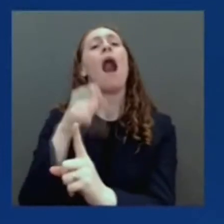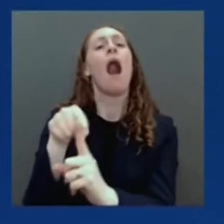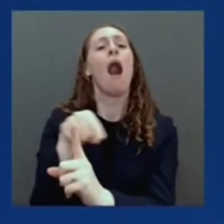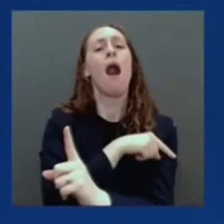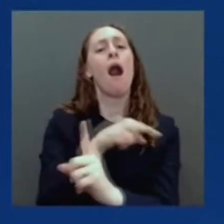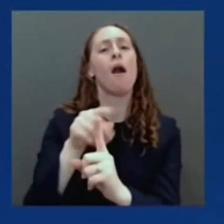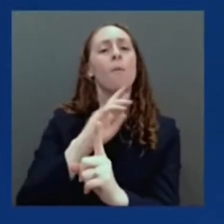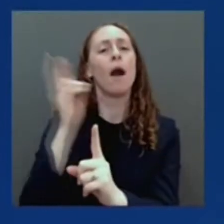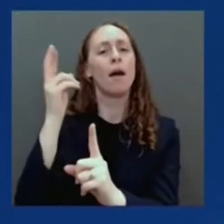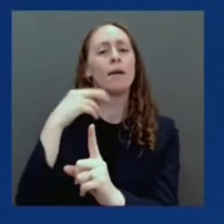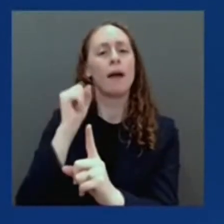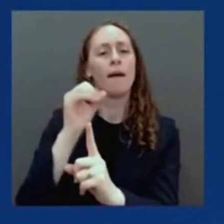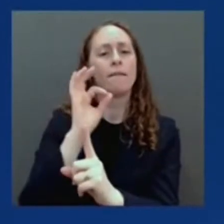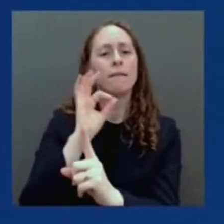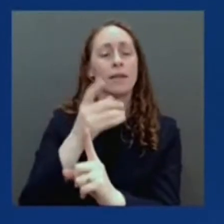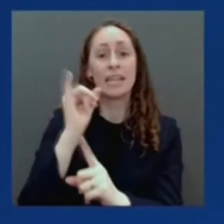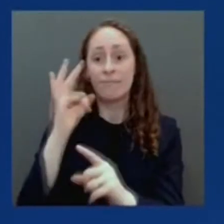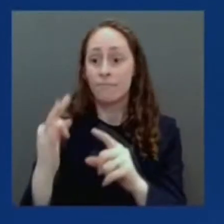Kevin?